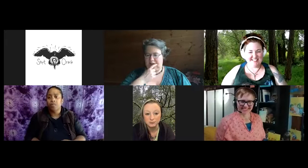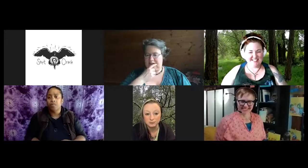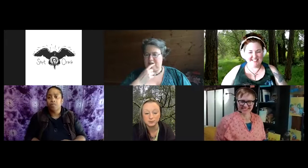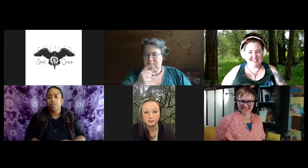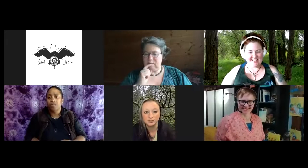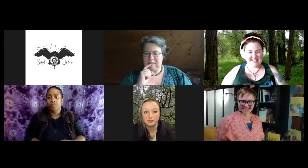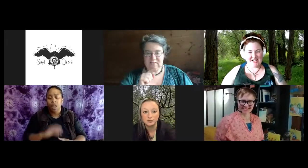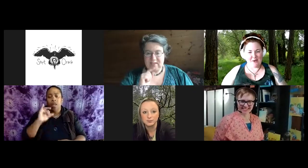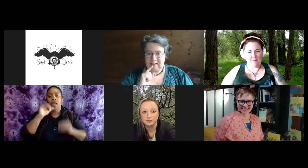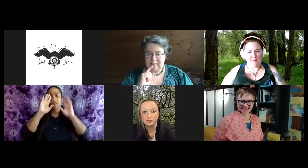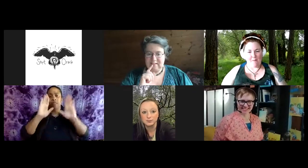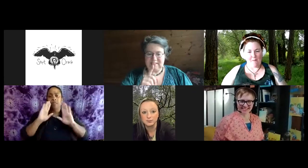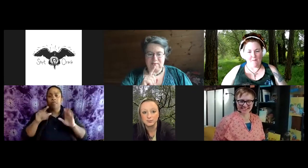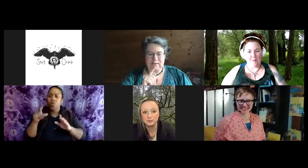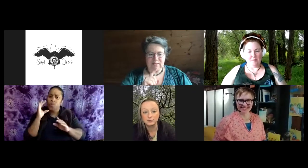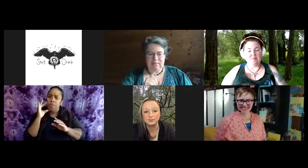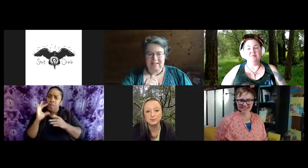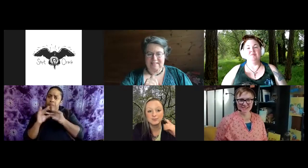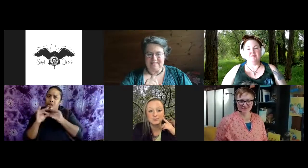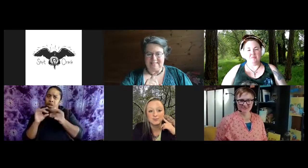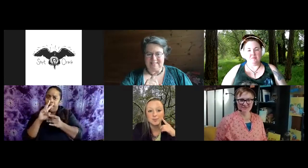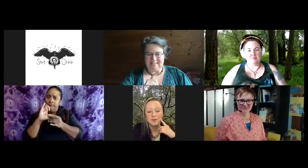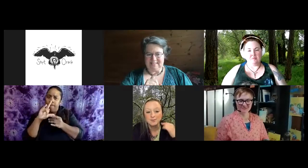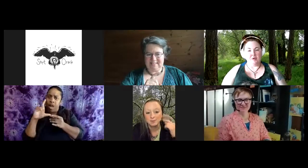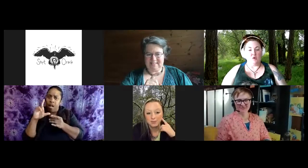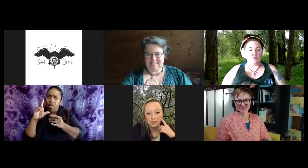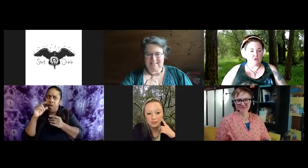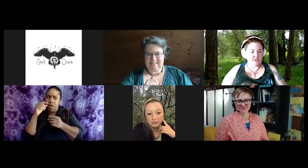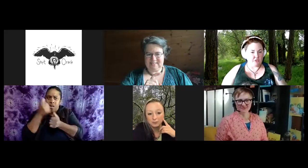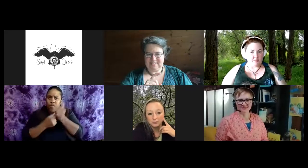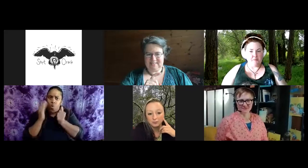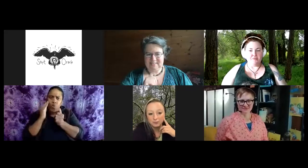That's great. And you mentioned the veil. Does everyone know what the veil is?